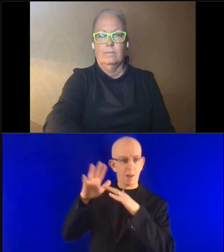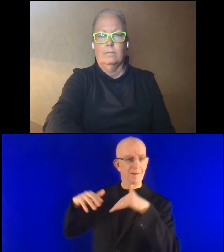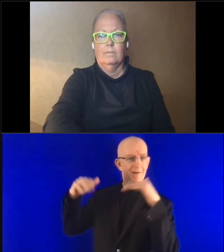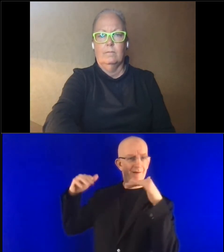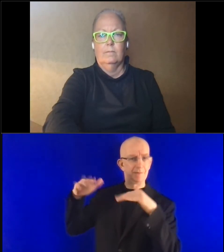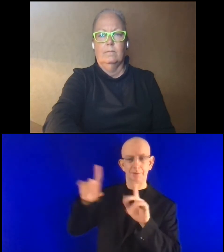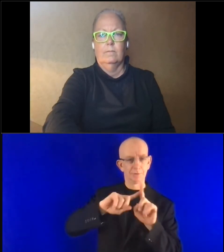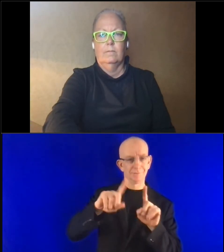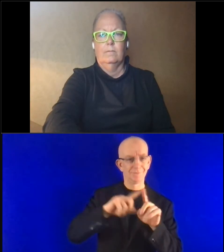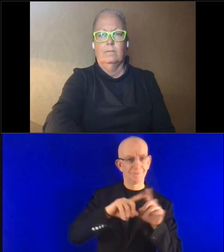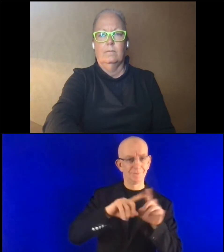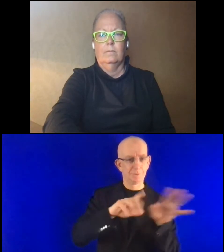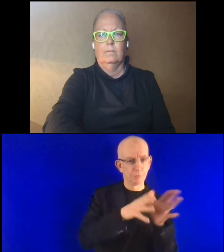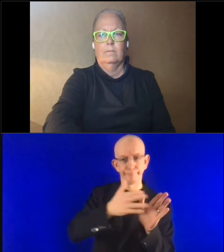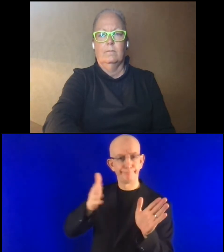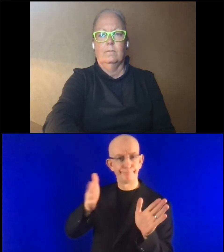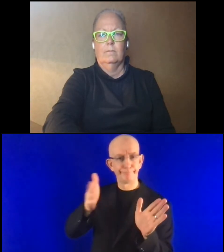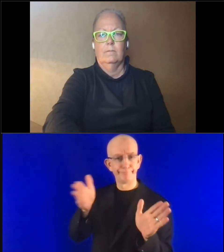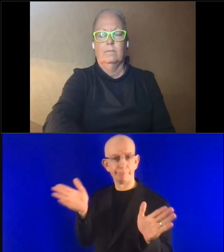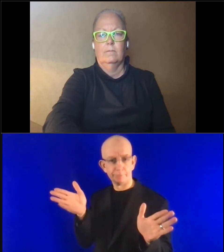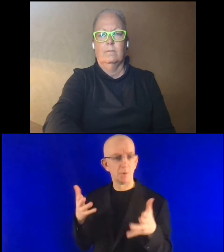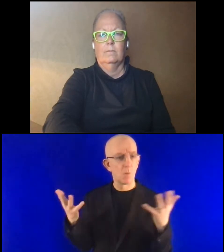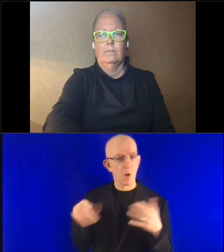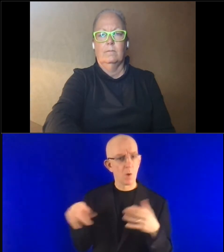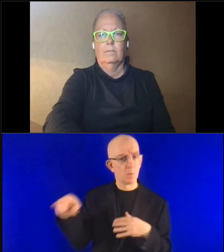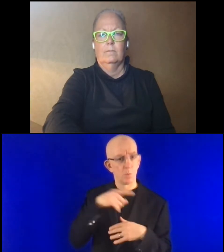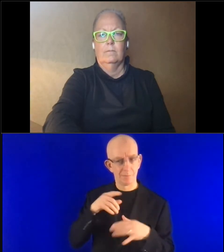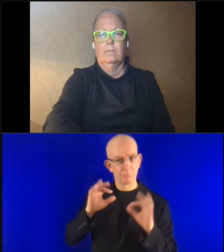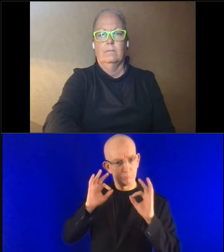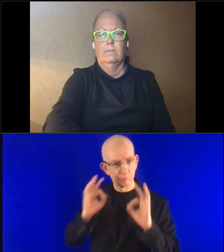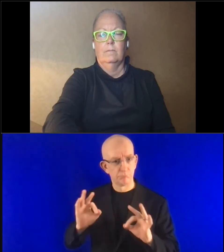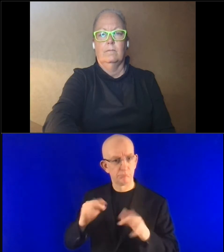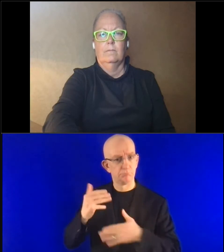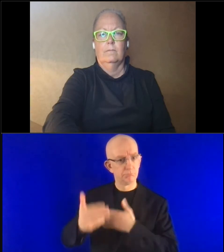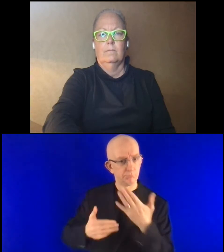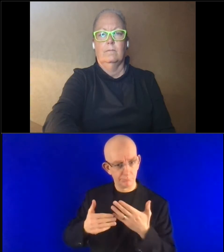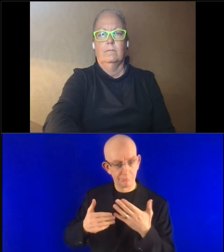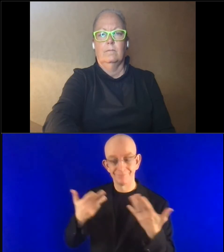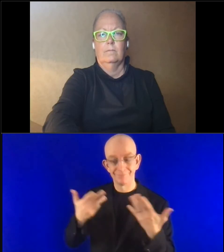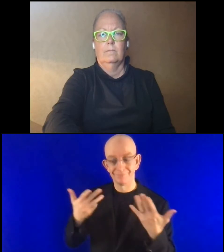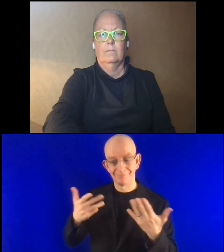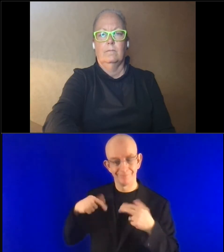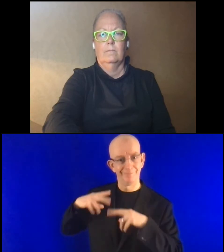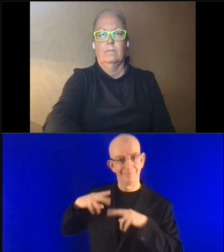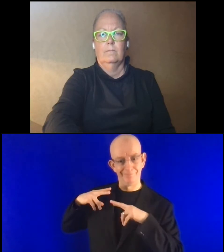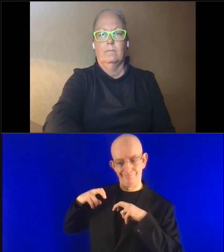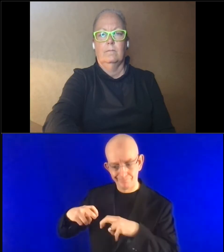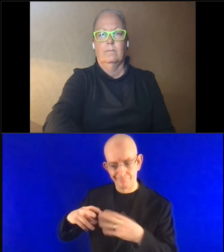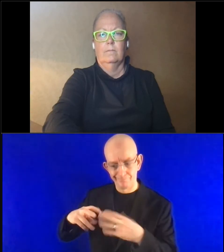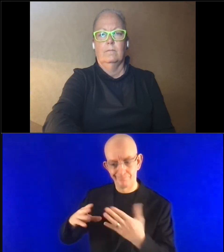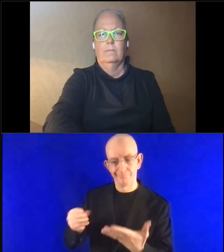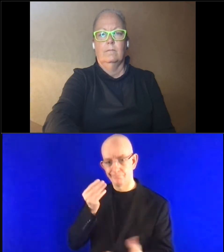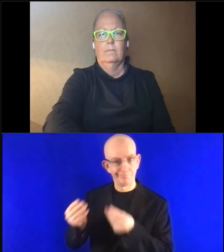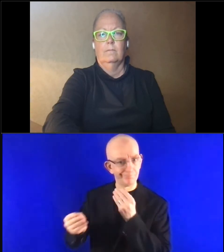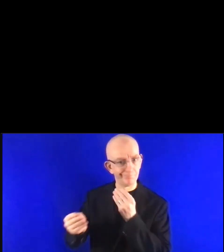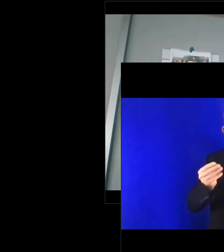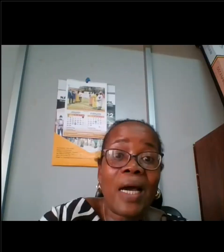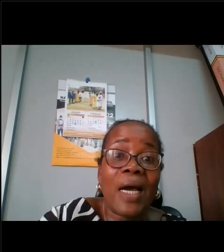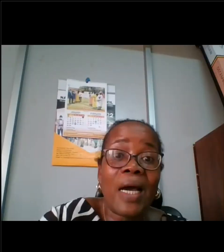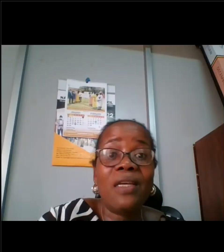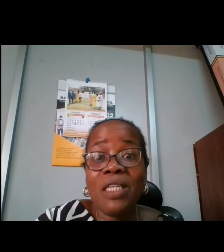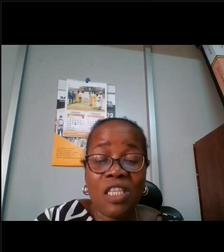evidence-based investments across the entire spectrum. It's very, very important, such that we are looking at the